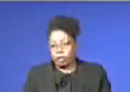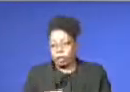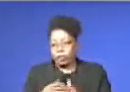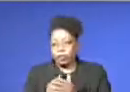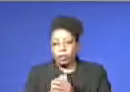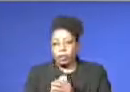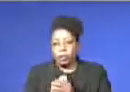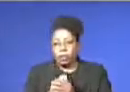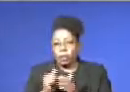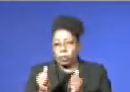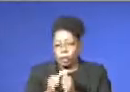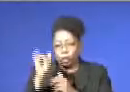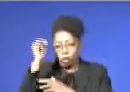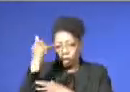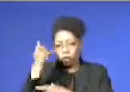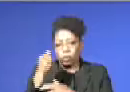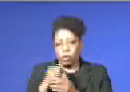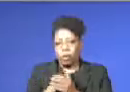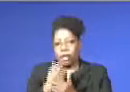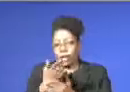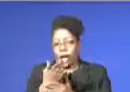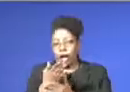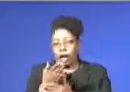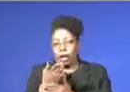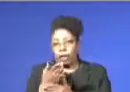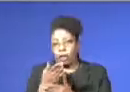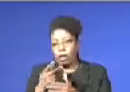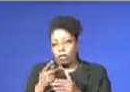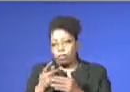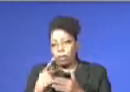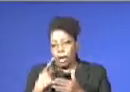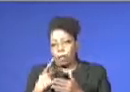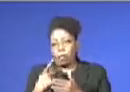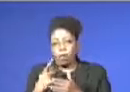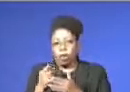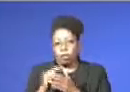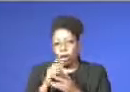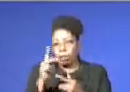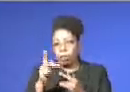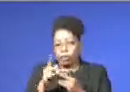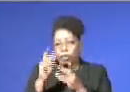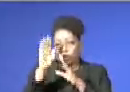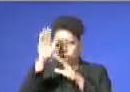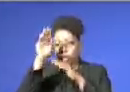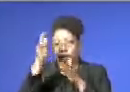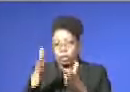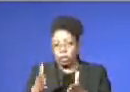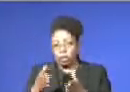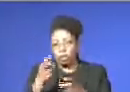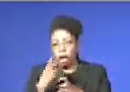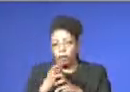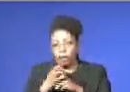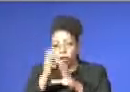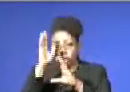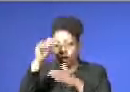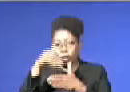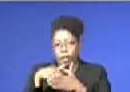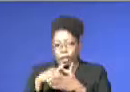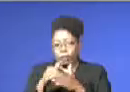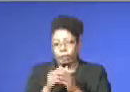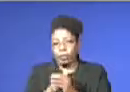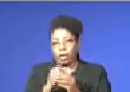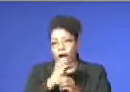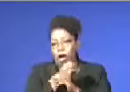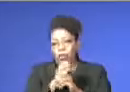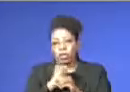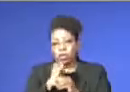And they are primary ball handlers. So when they took the ball out of their hands, it was hard for us to score. Our offense got a little sluggish, but